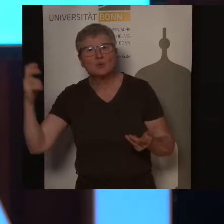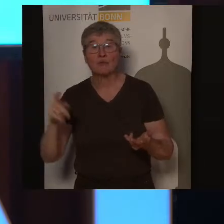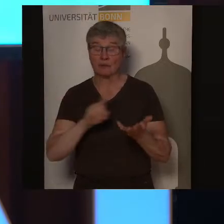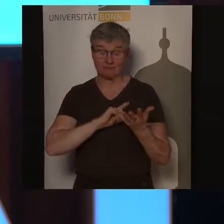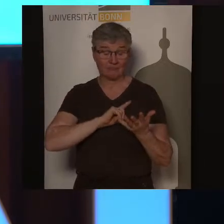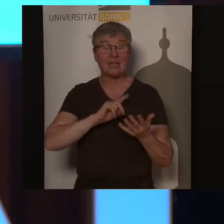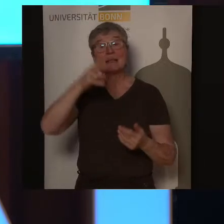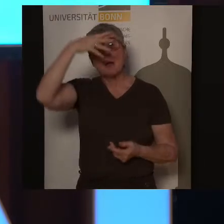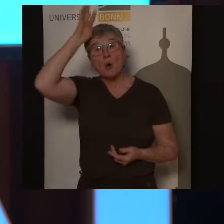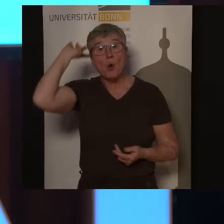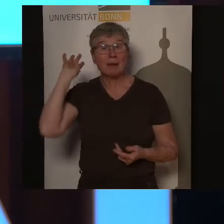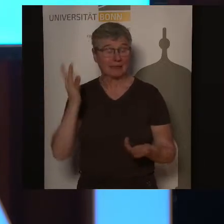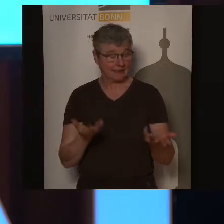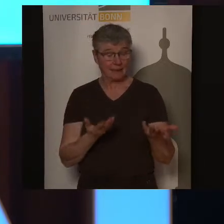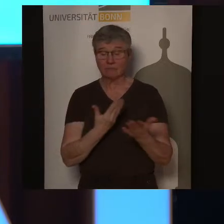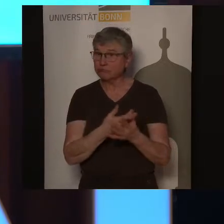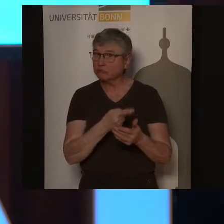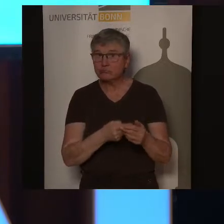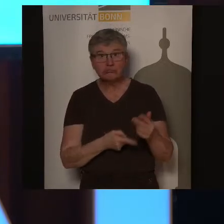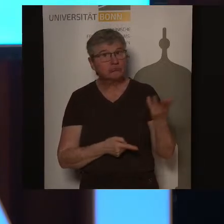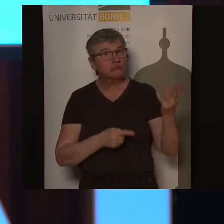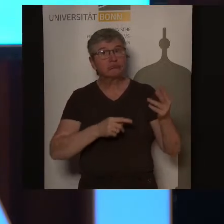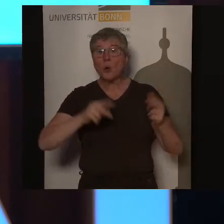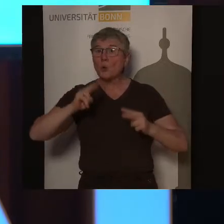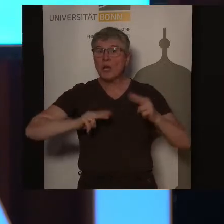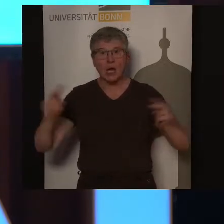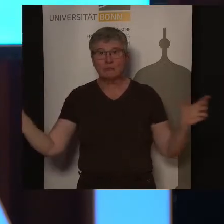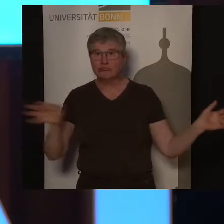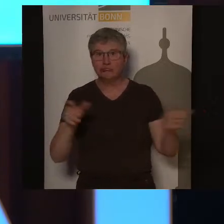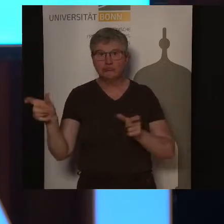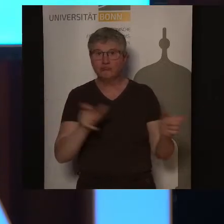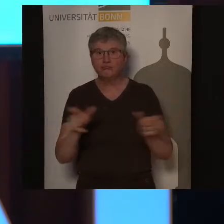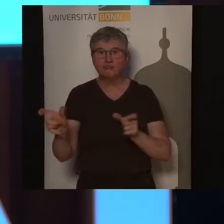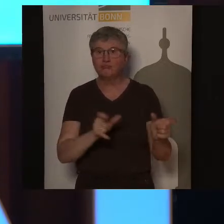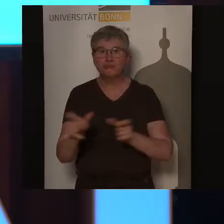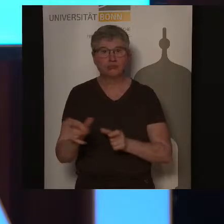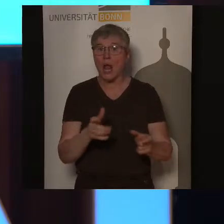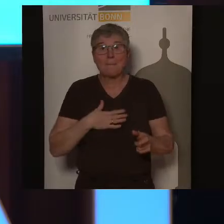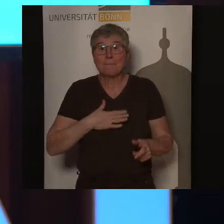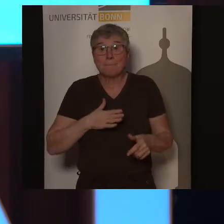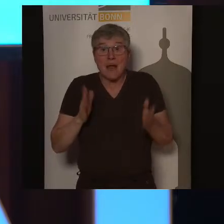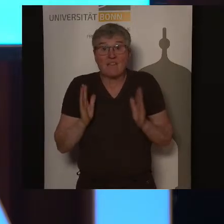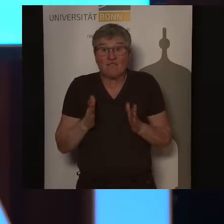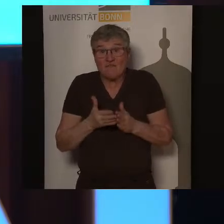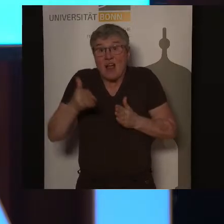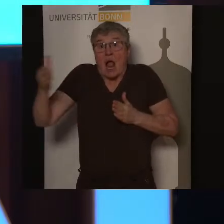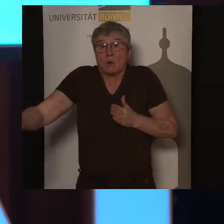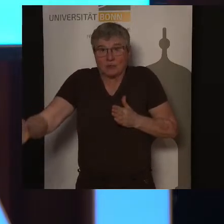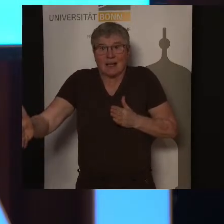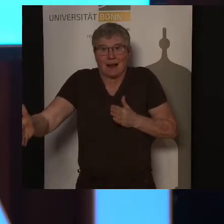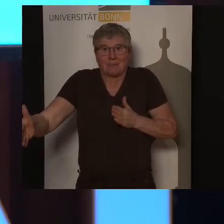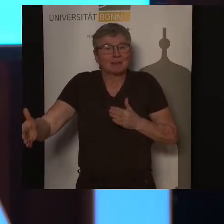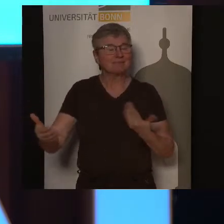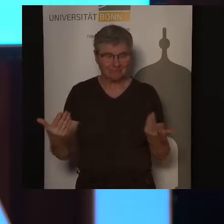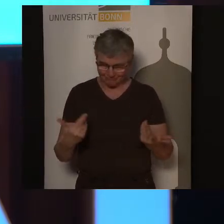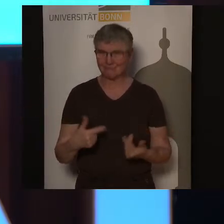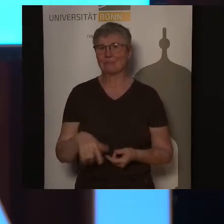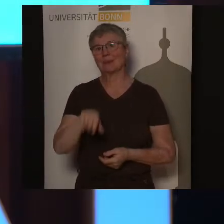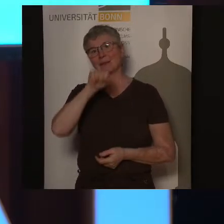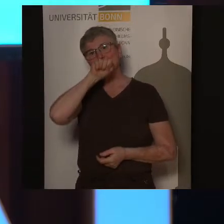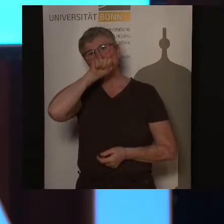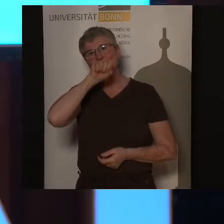philosophy, mathematics. I myself study French and Italian, and